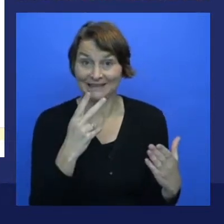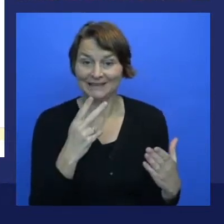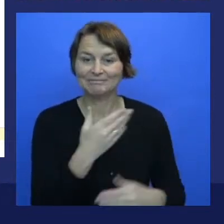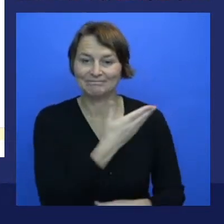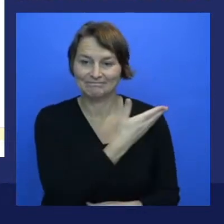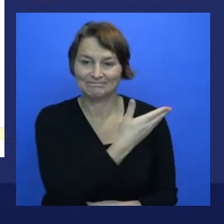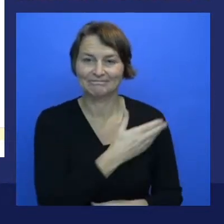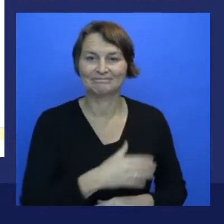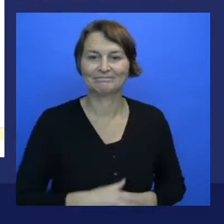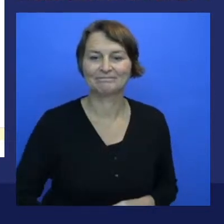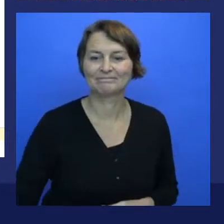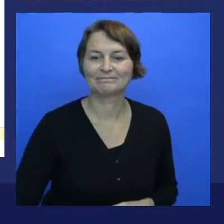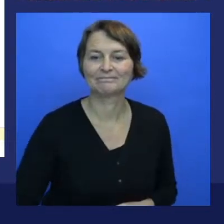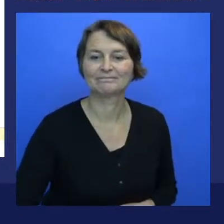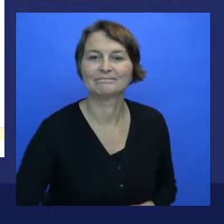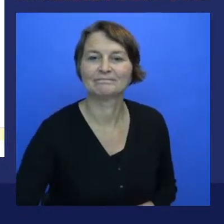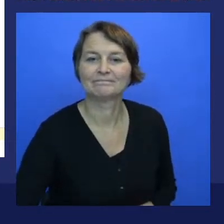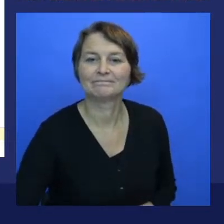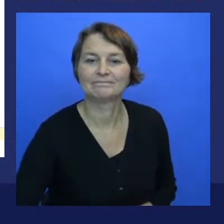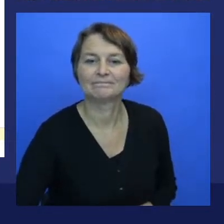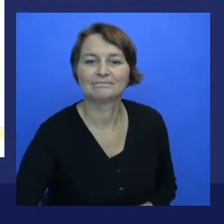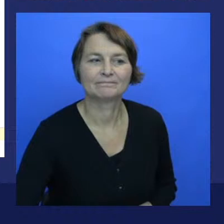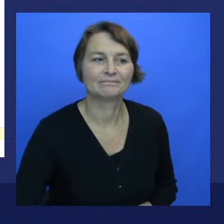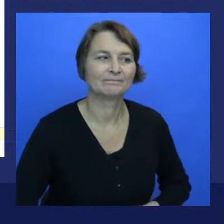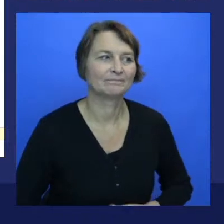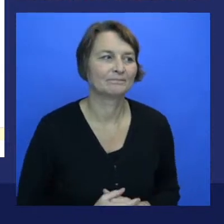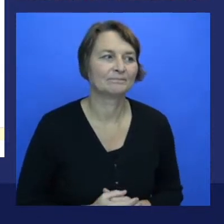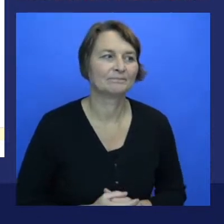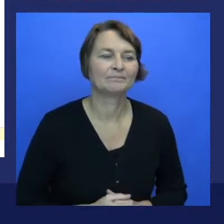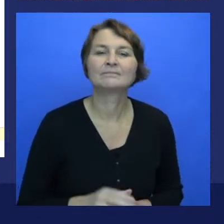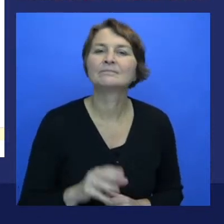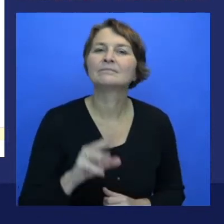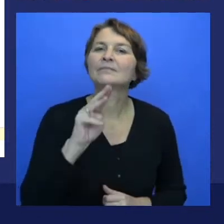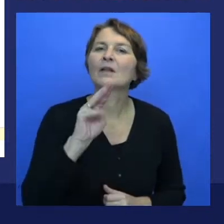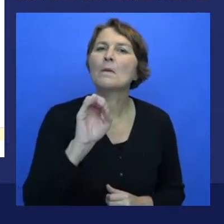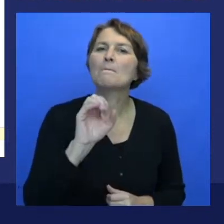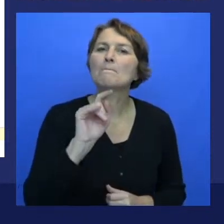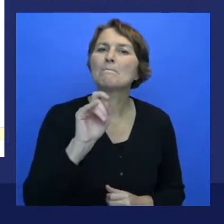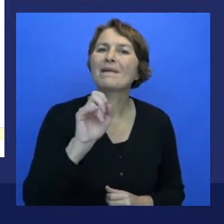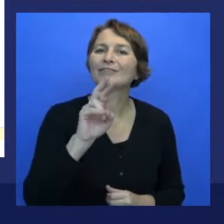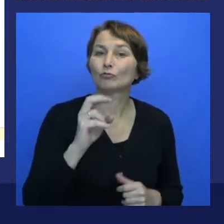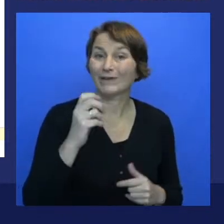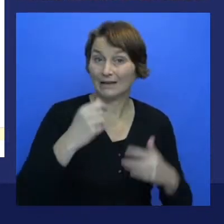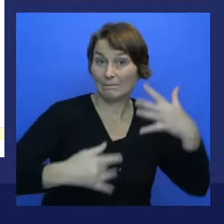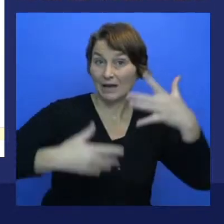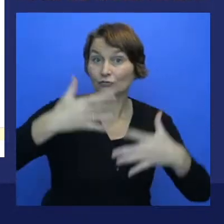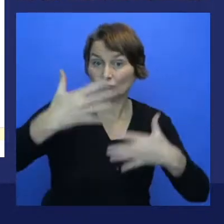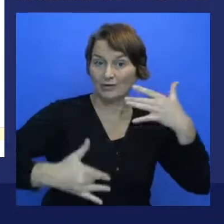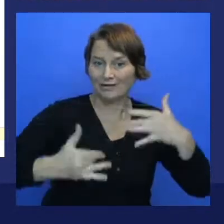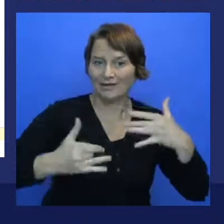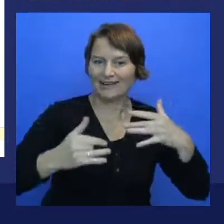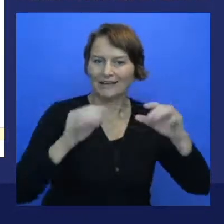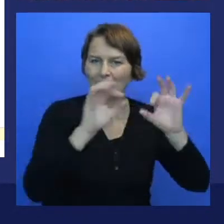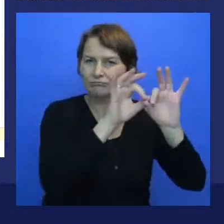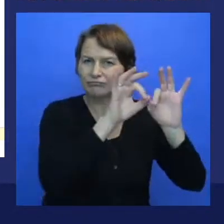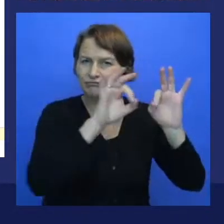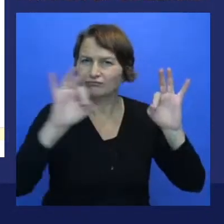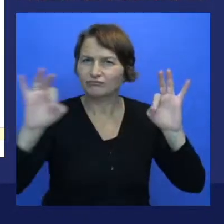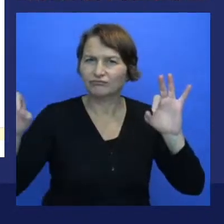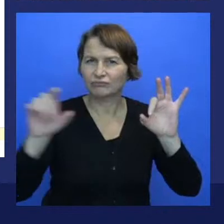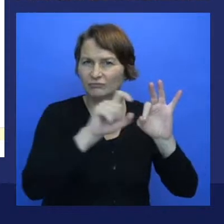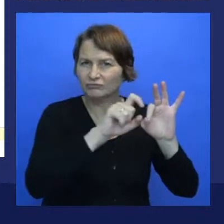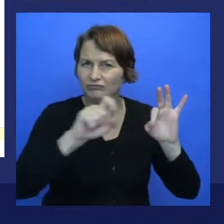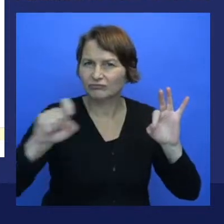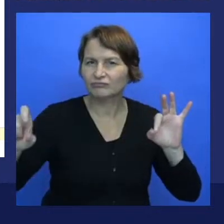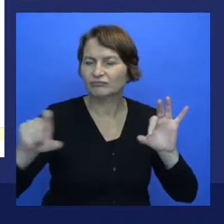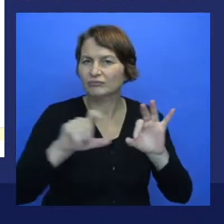This is time series data based on multiple dimensions with multiple metrics, basically tickets that come out of California, Washington, New